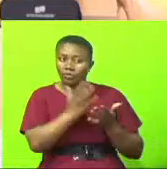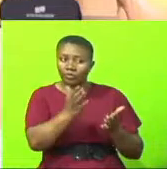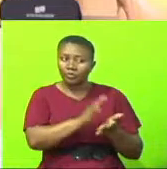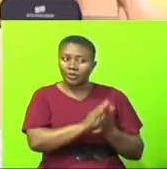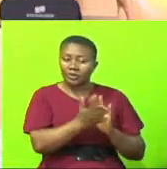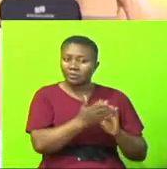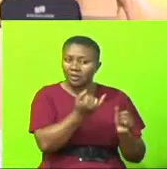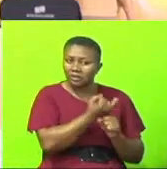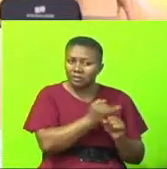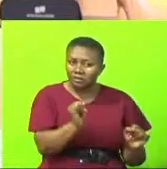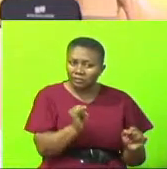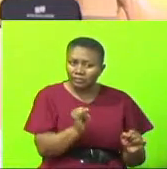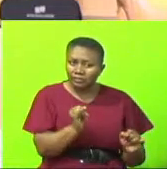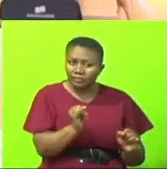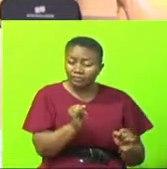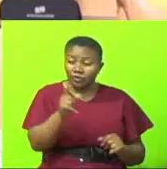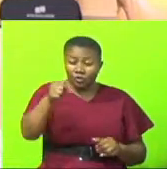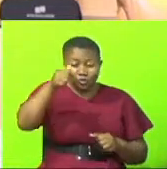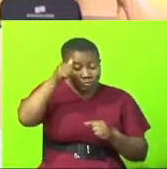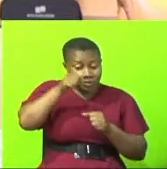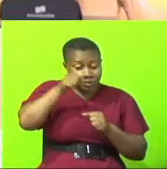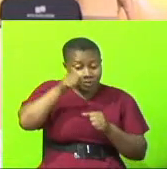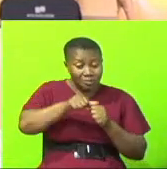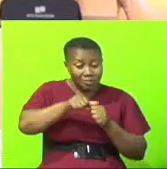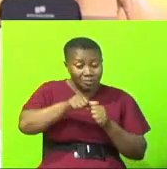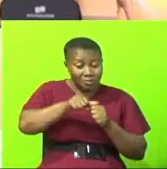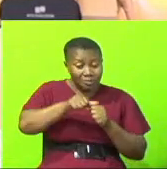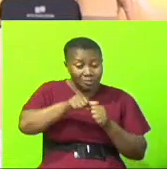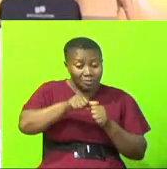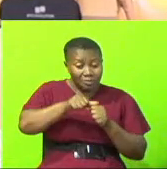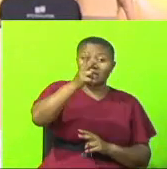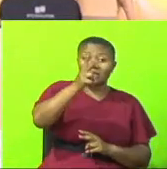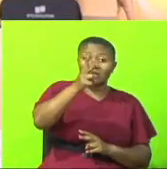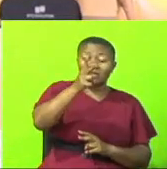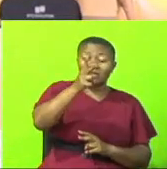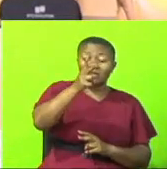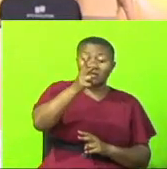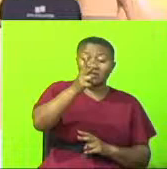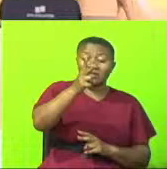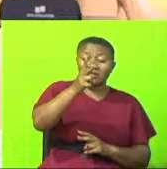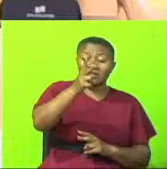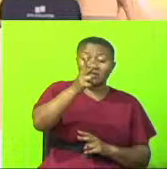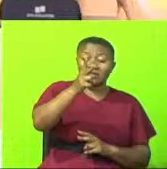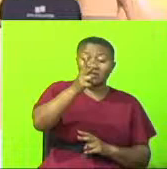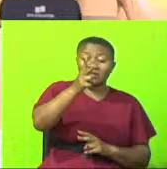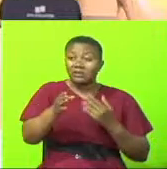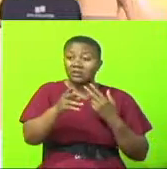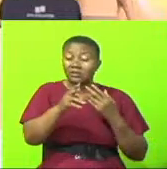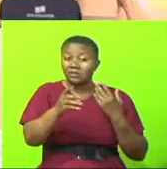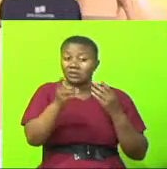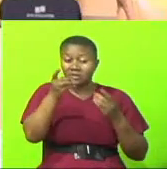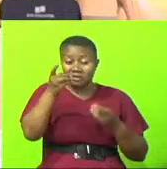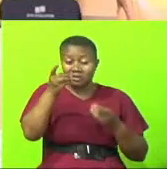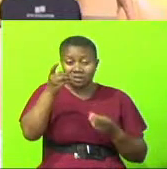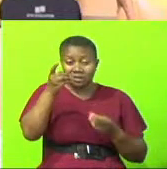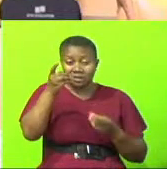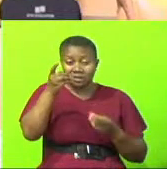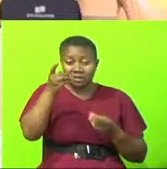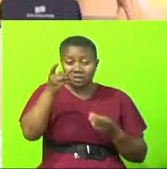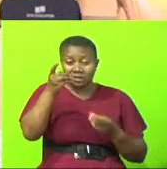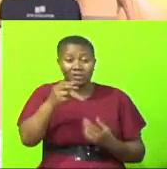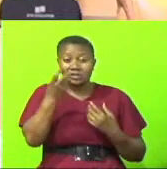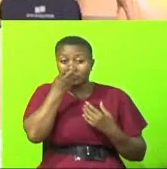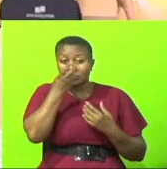speaker, that he has decided to join the New Patriotic Party, or let me say, rejoin the New Patriotic Party.